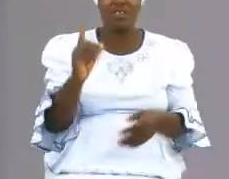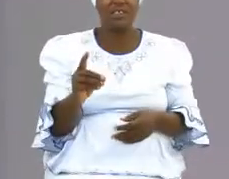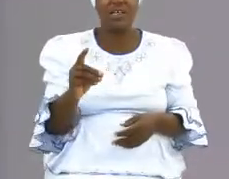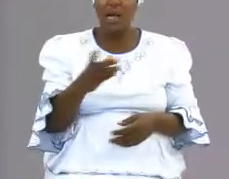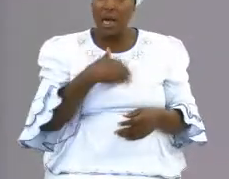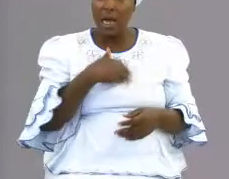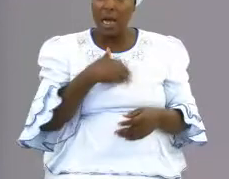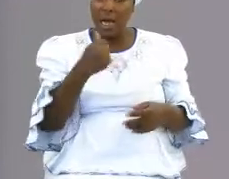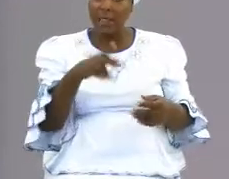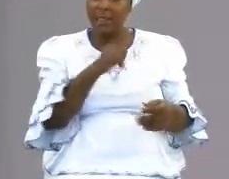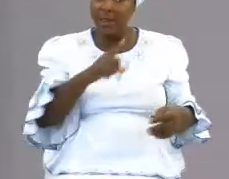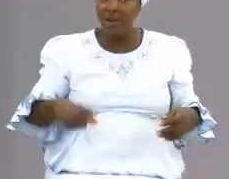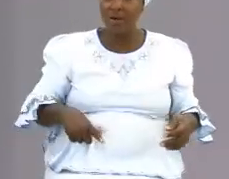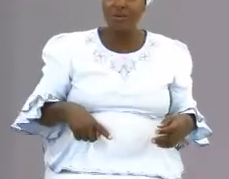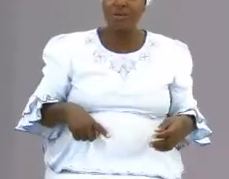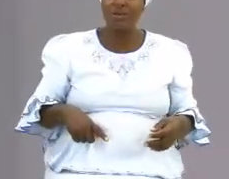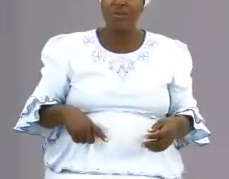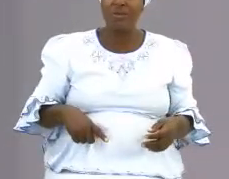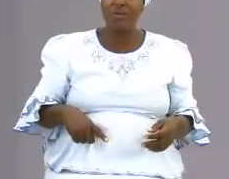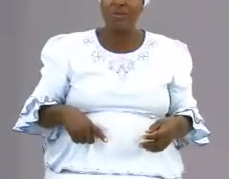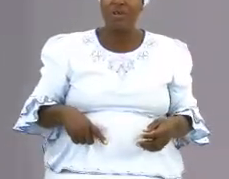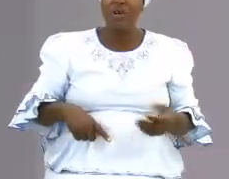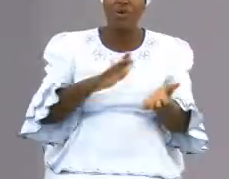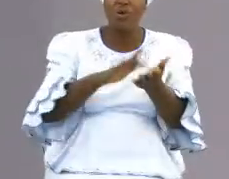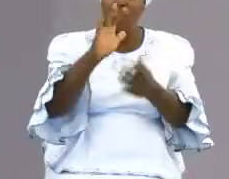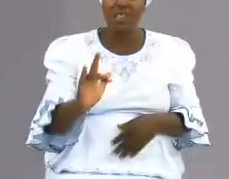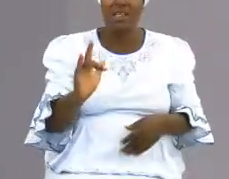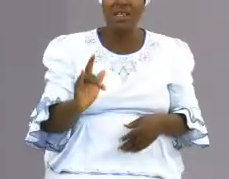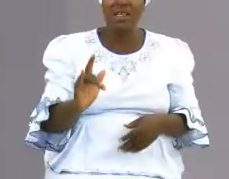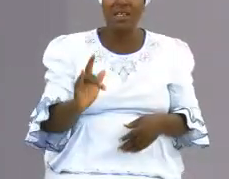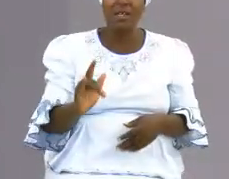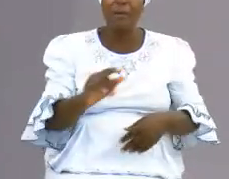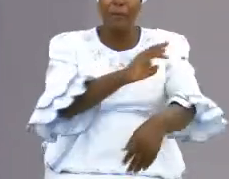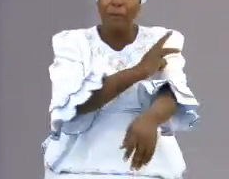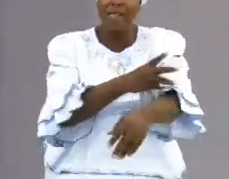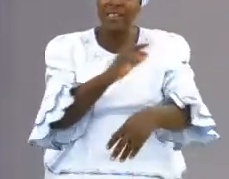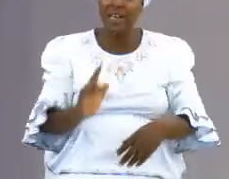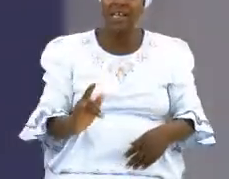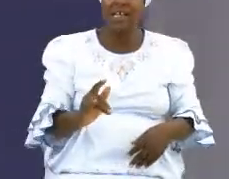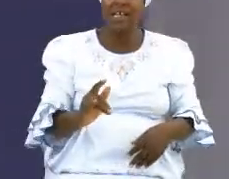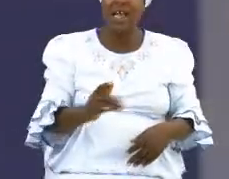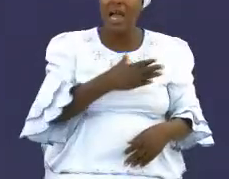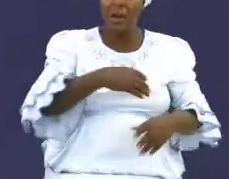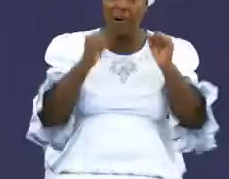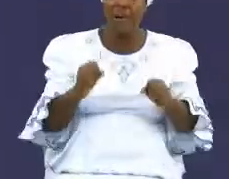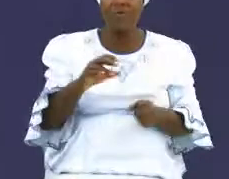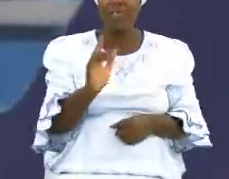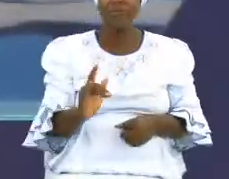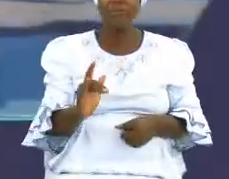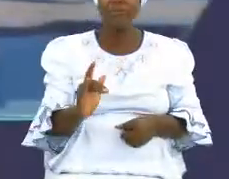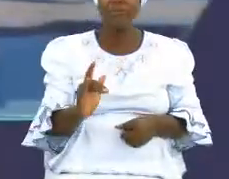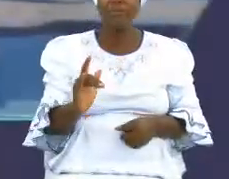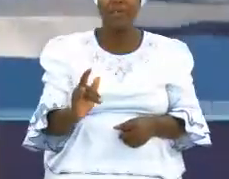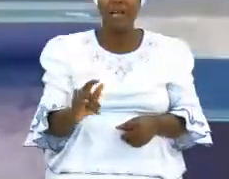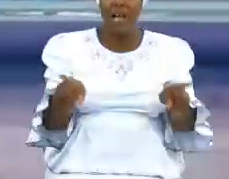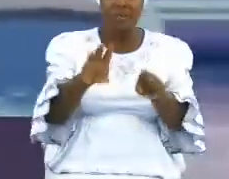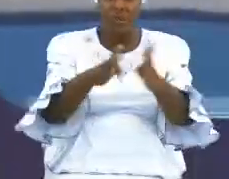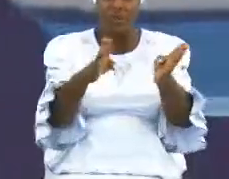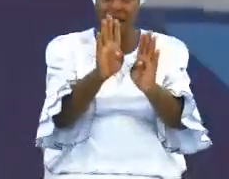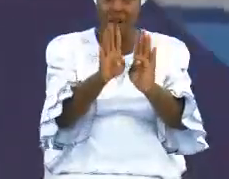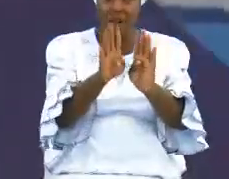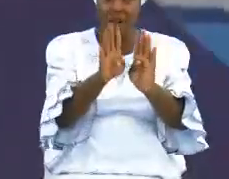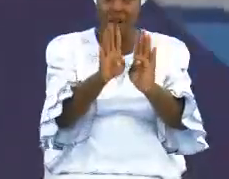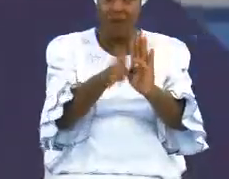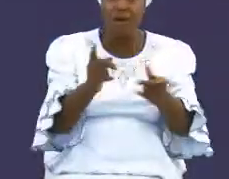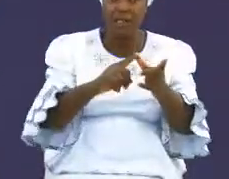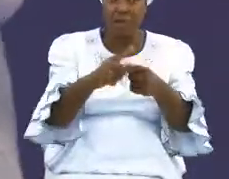the Lord, gloriously, mightily, and powerfully, as he opens the door and you